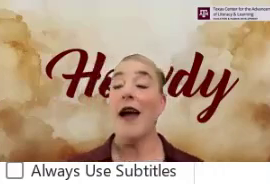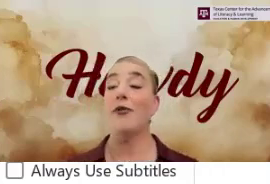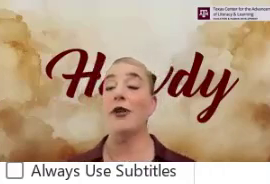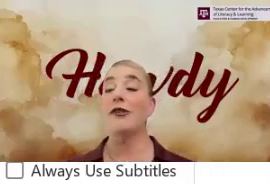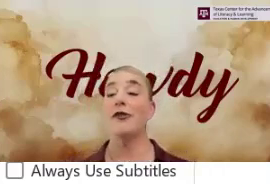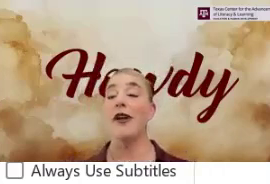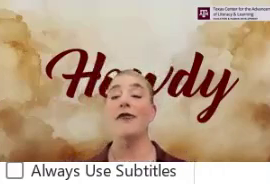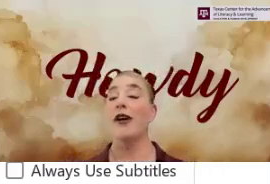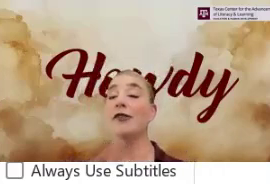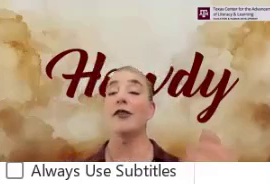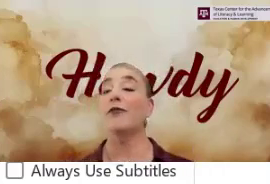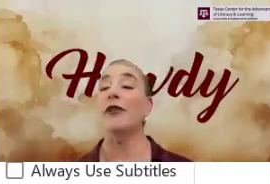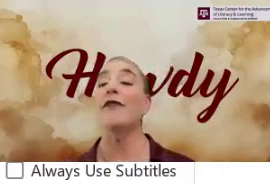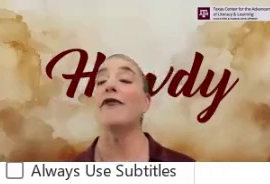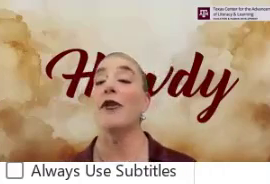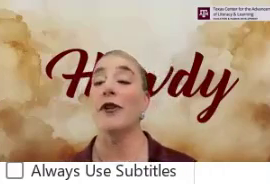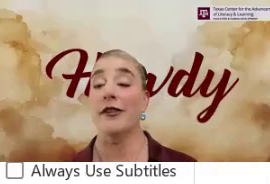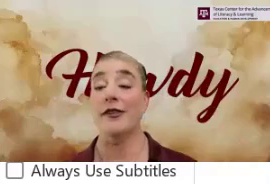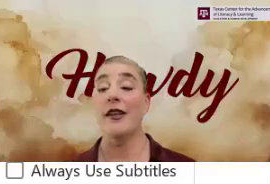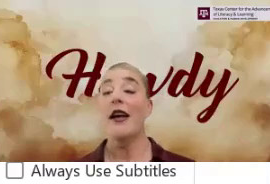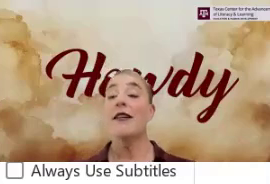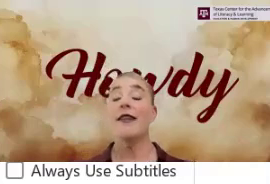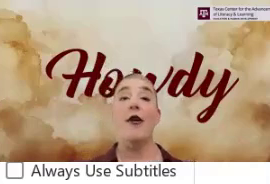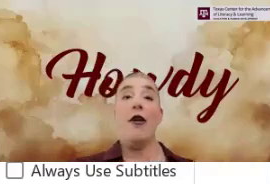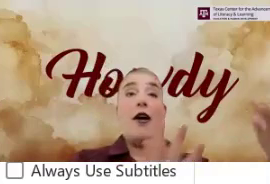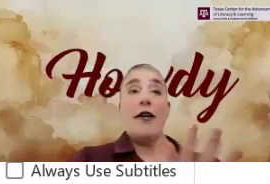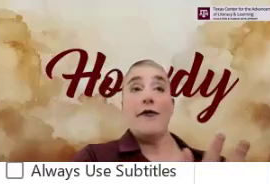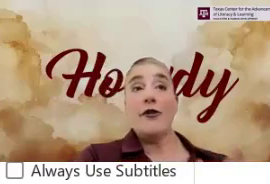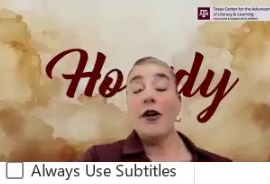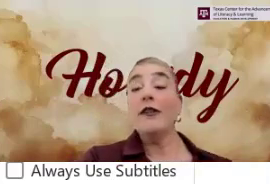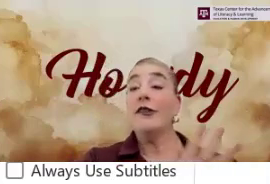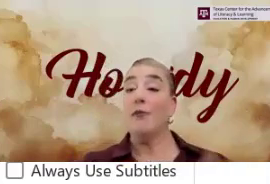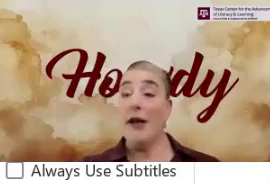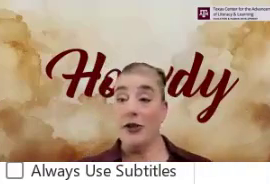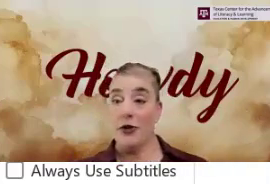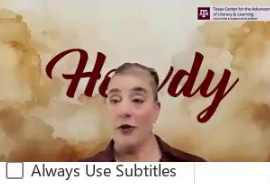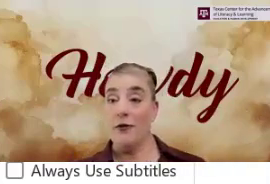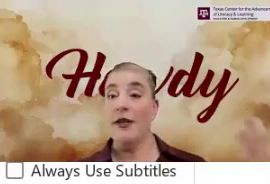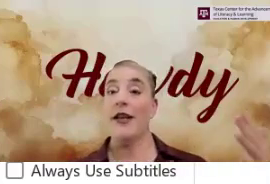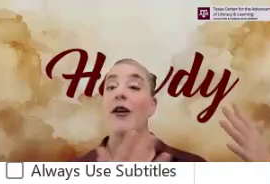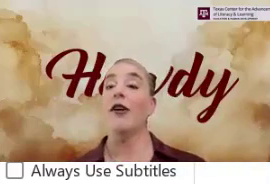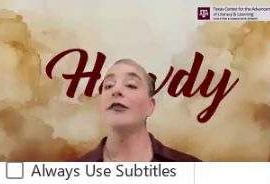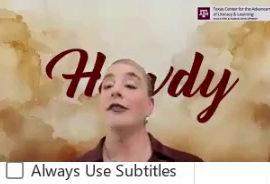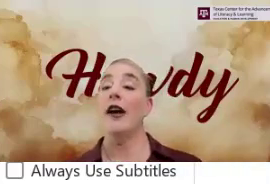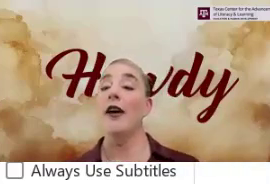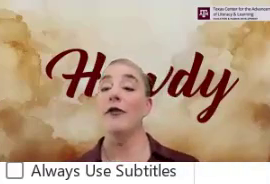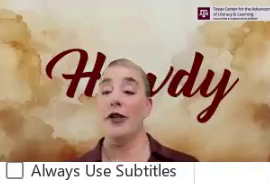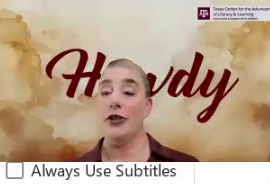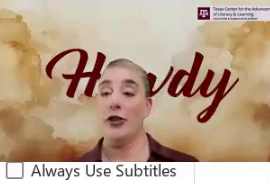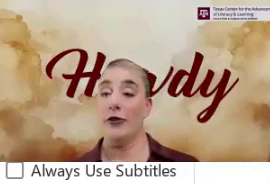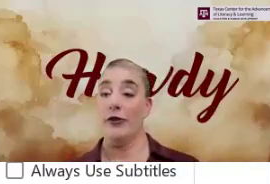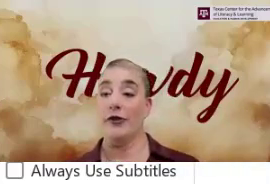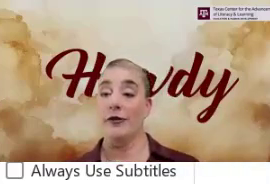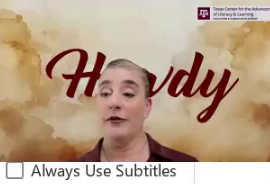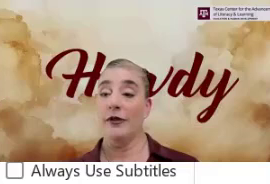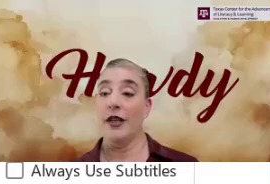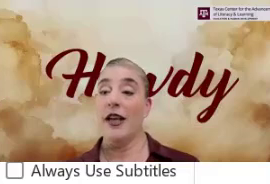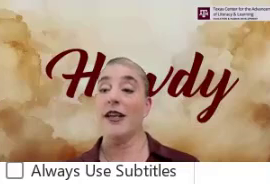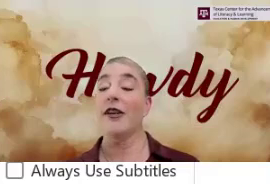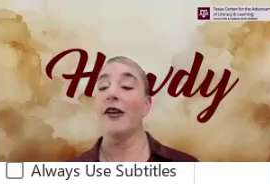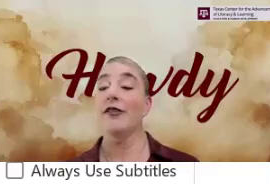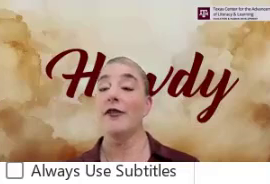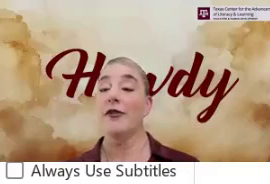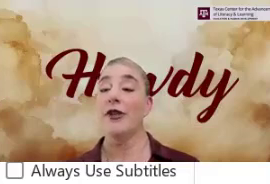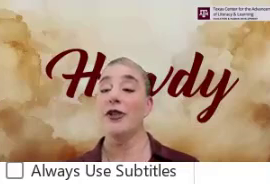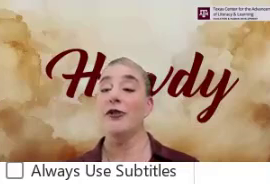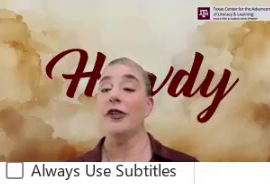in? And pretty soon I've lost complete focus. Now, if you're on the spectrum, it causes other issues.